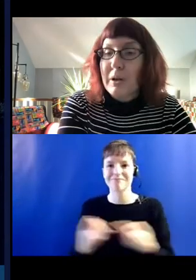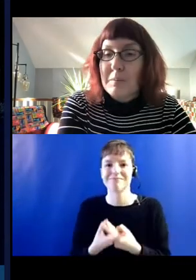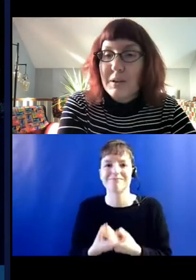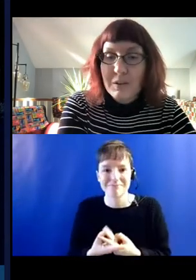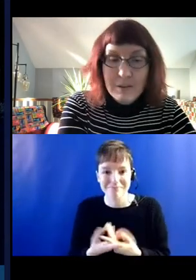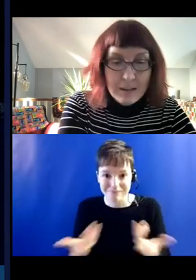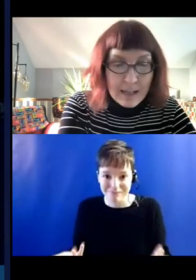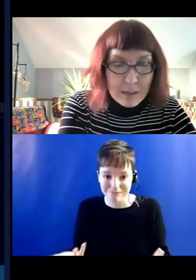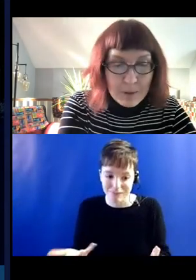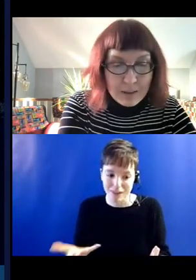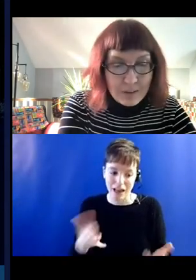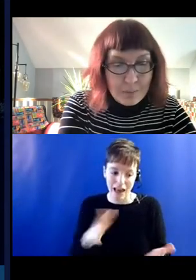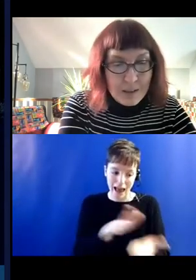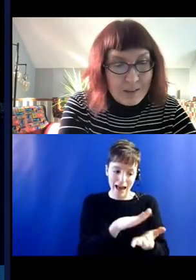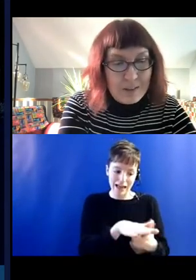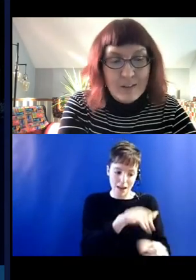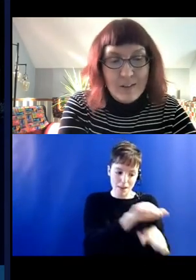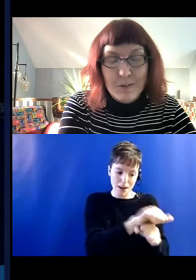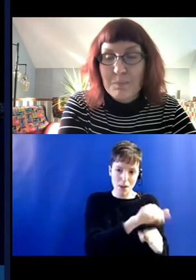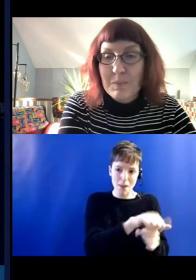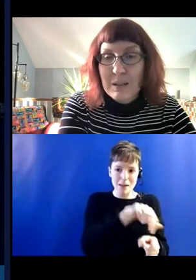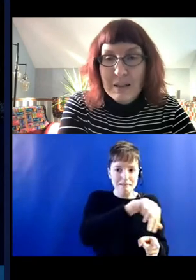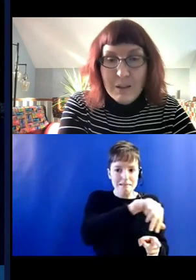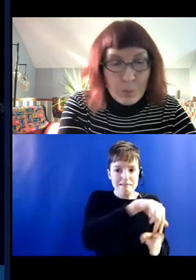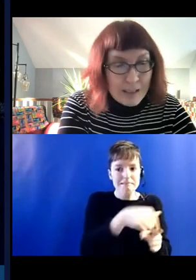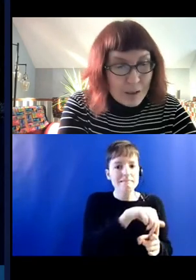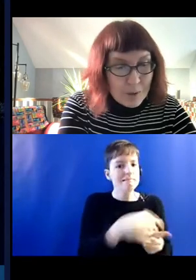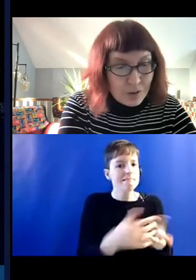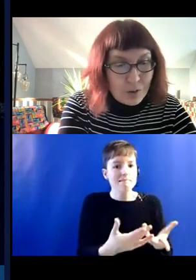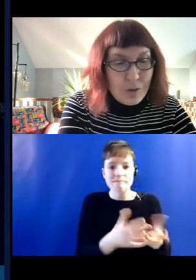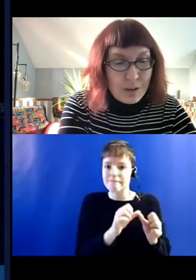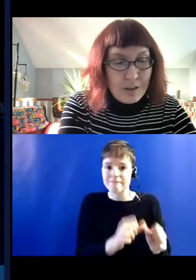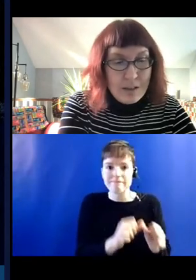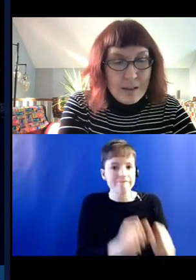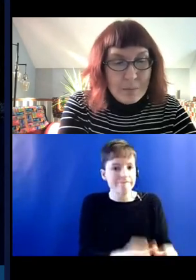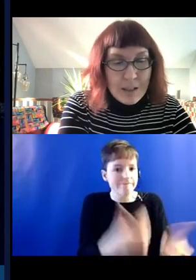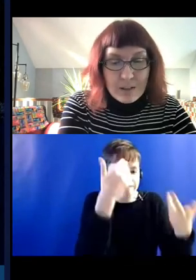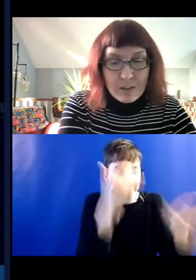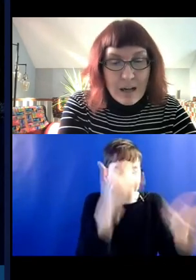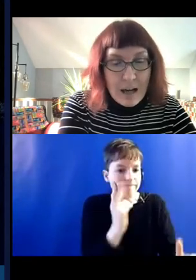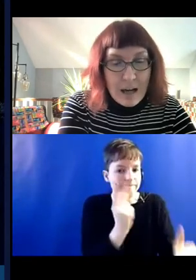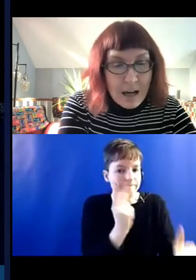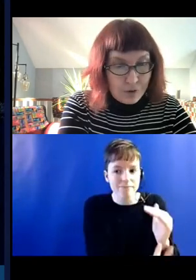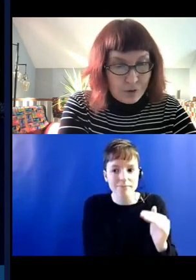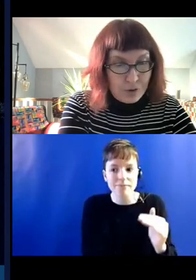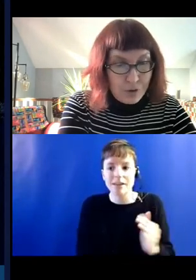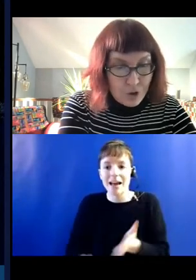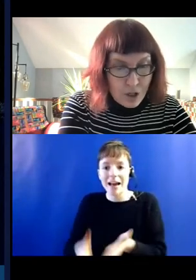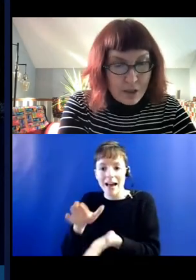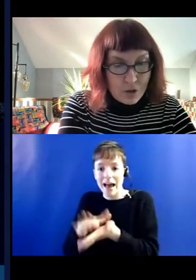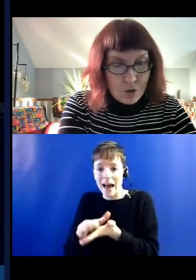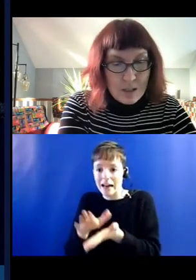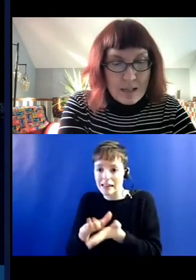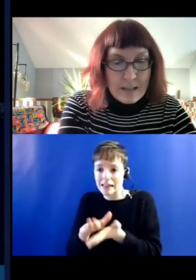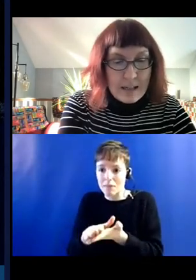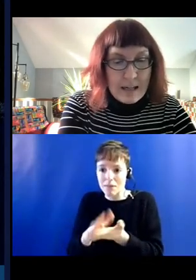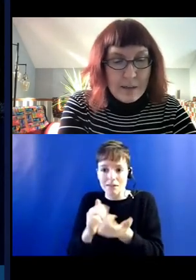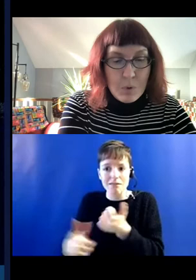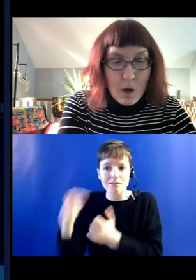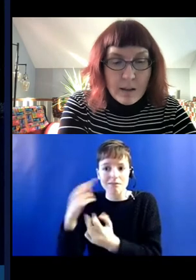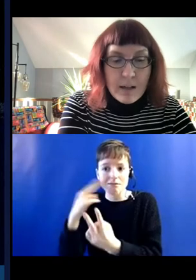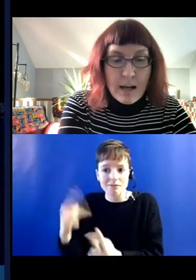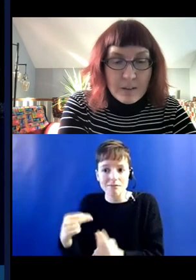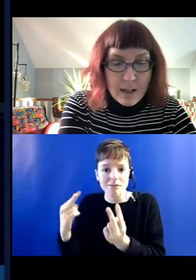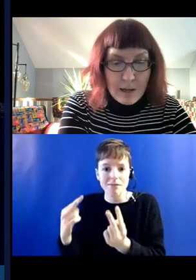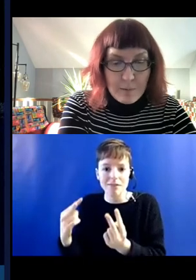academic employment, ableism, and sexism. When I am excluded because others judge that I